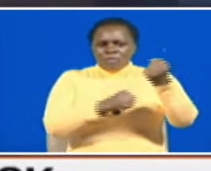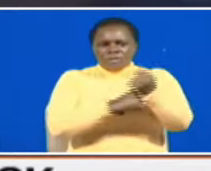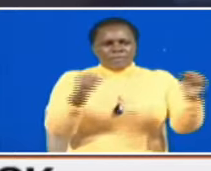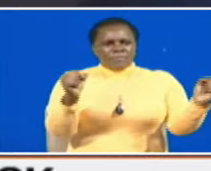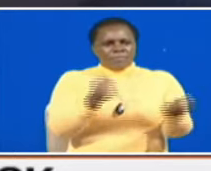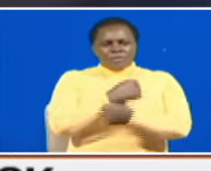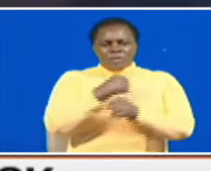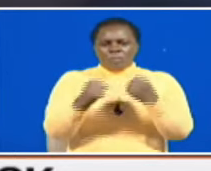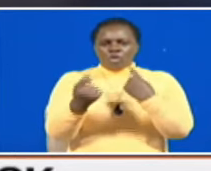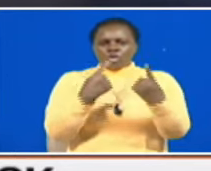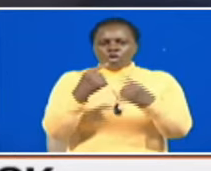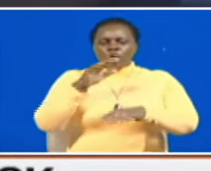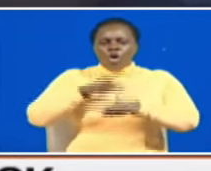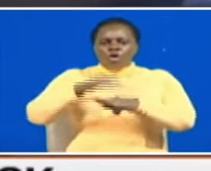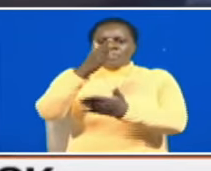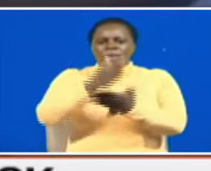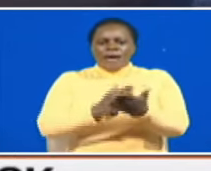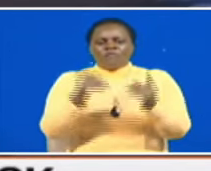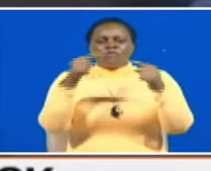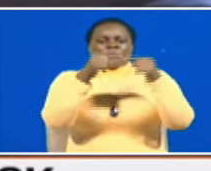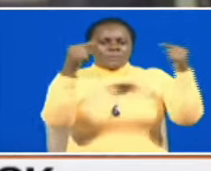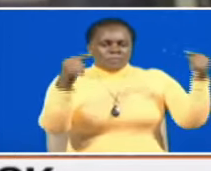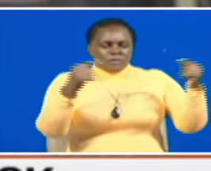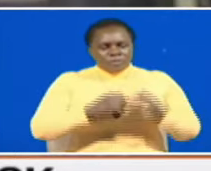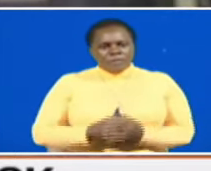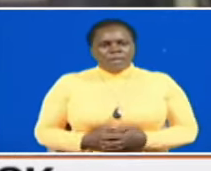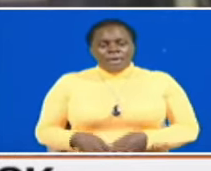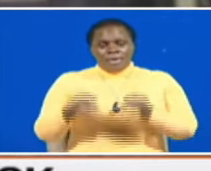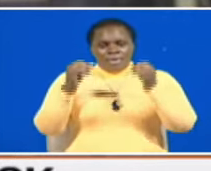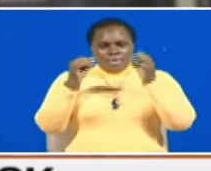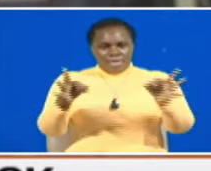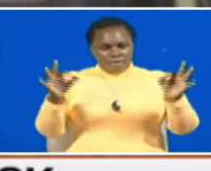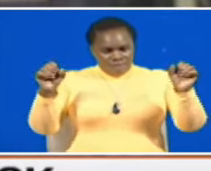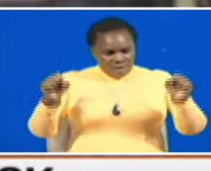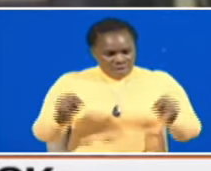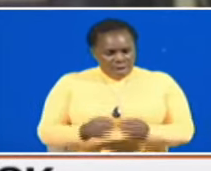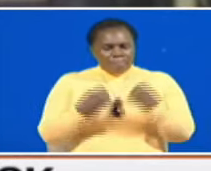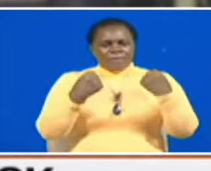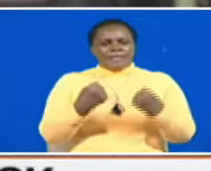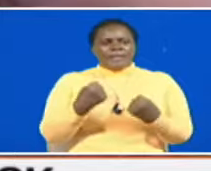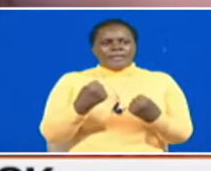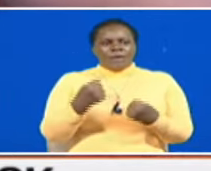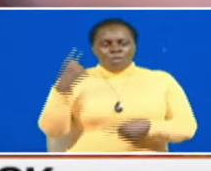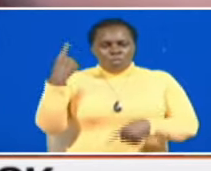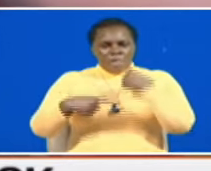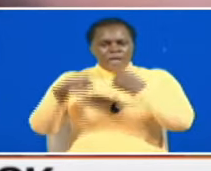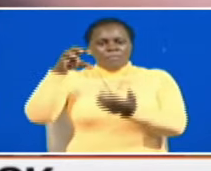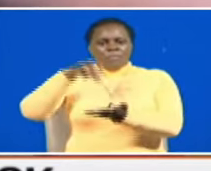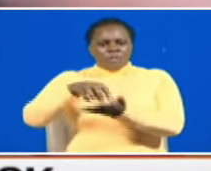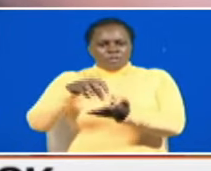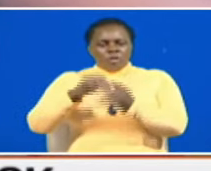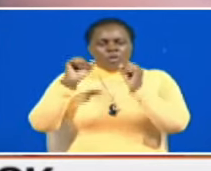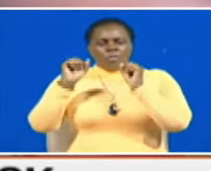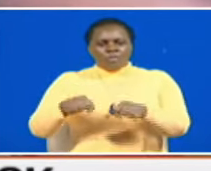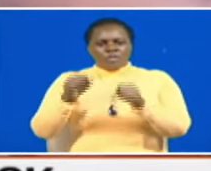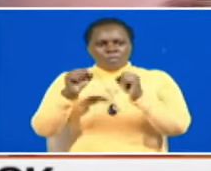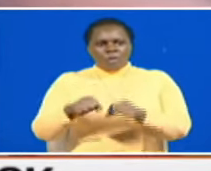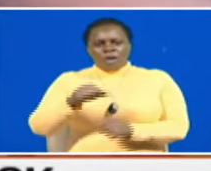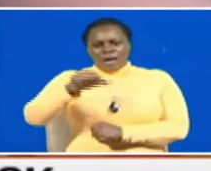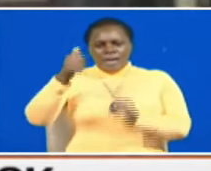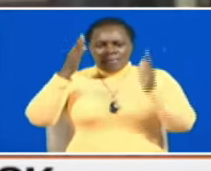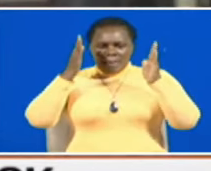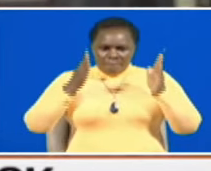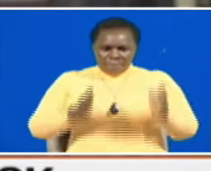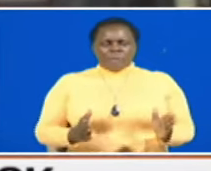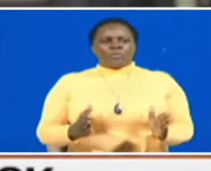speaking on behalf of the opposition today. If it happens that he is winning this position, chances are that another